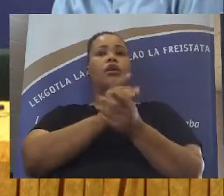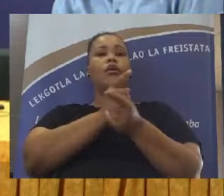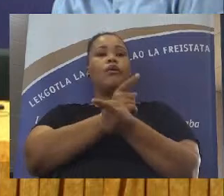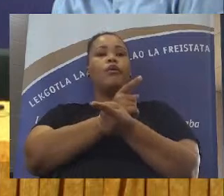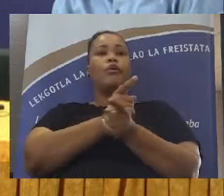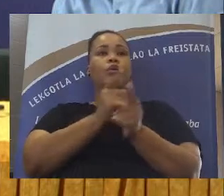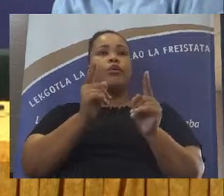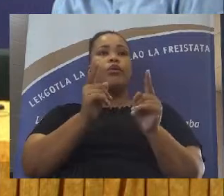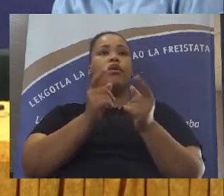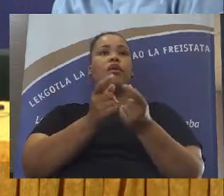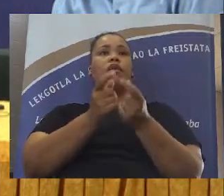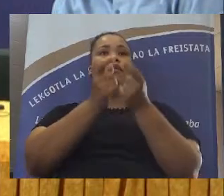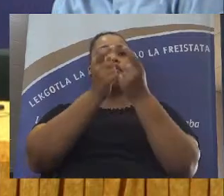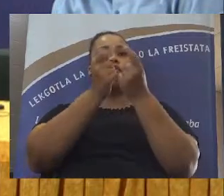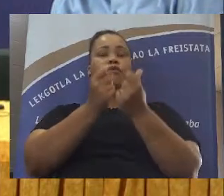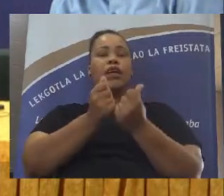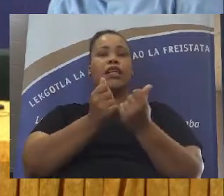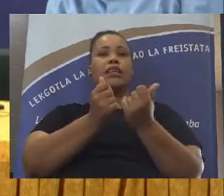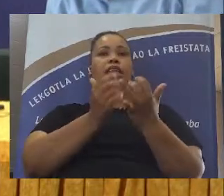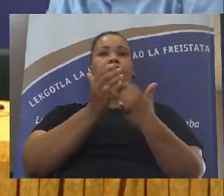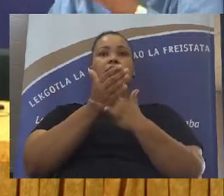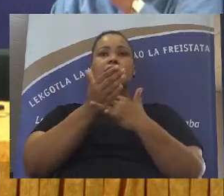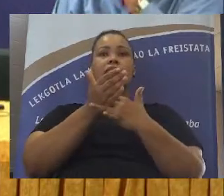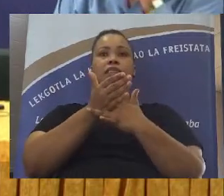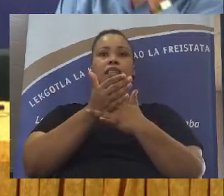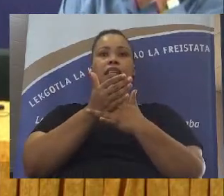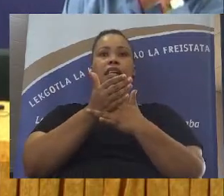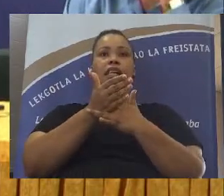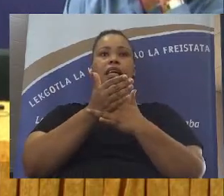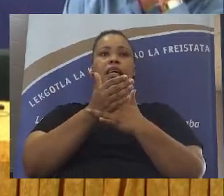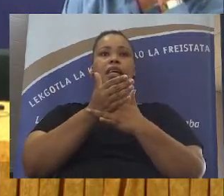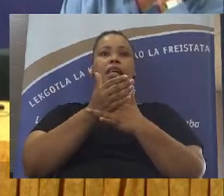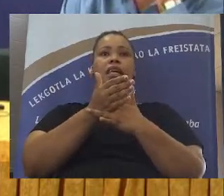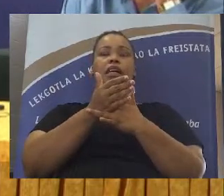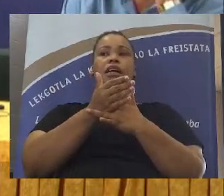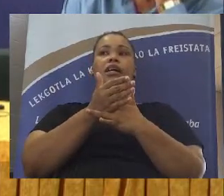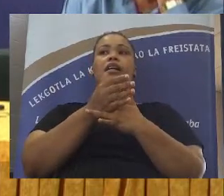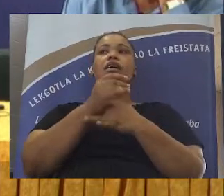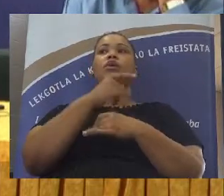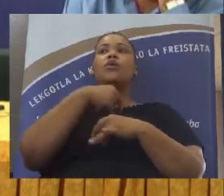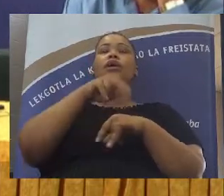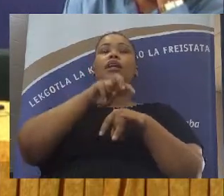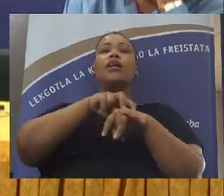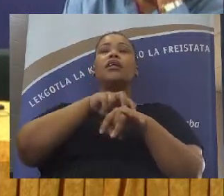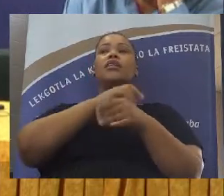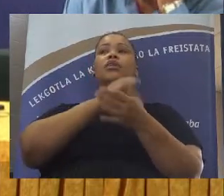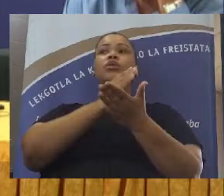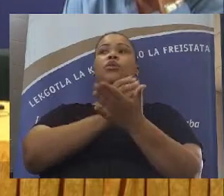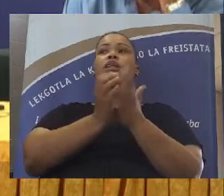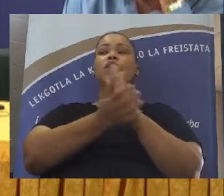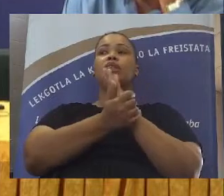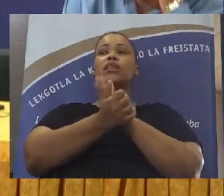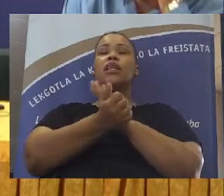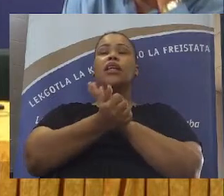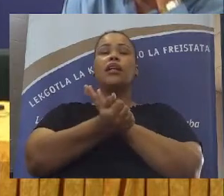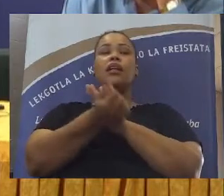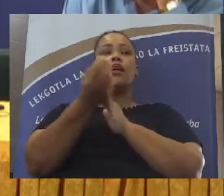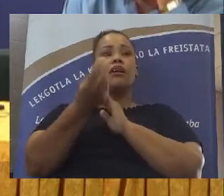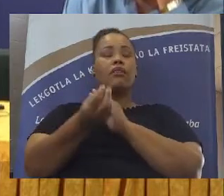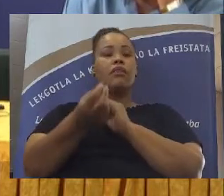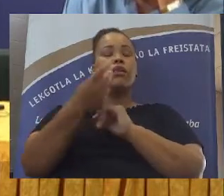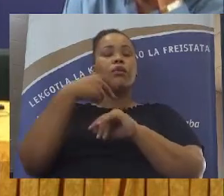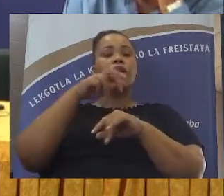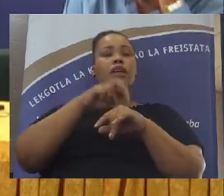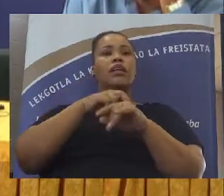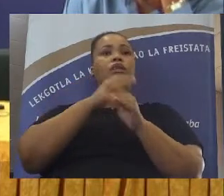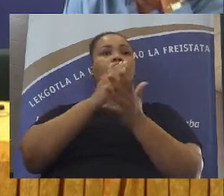the access to the finance that's going to be required to make that a reality. We must make sure that you have the skills, and we must make sure